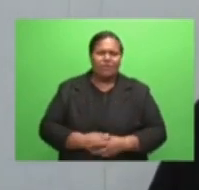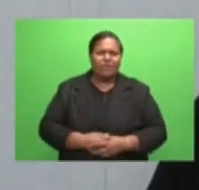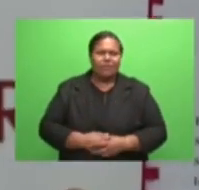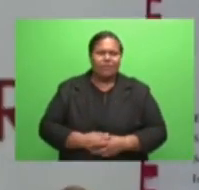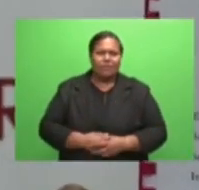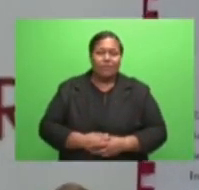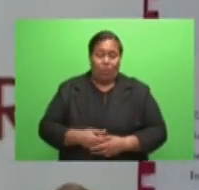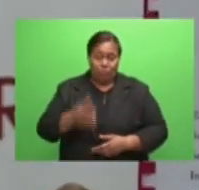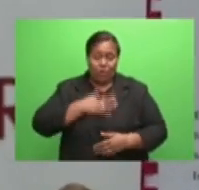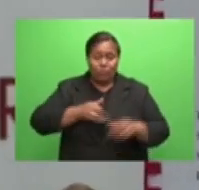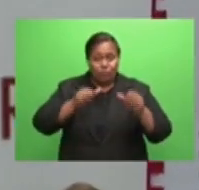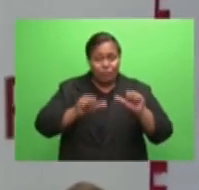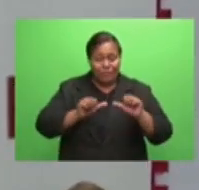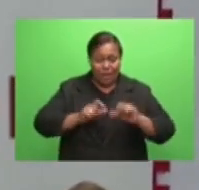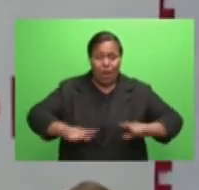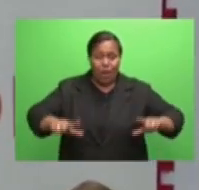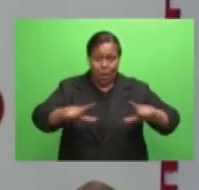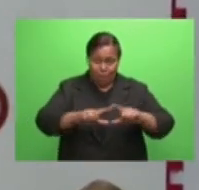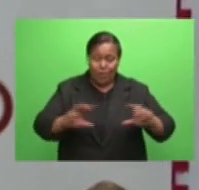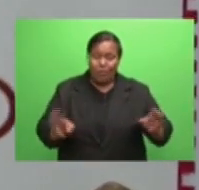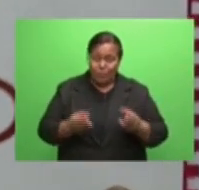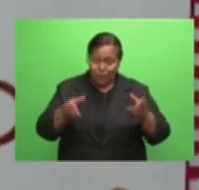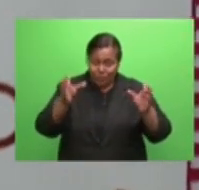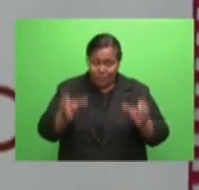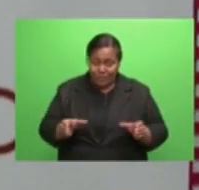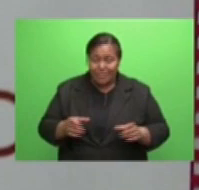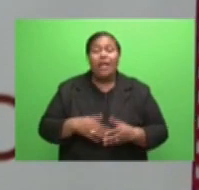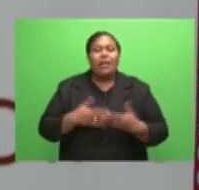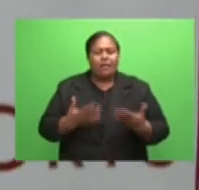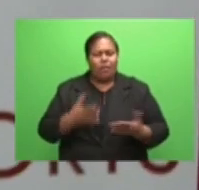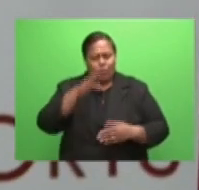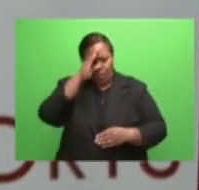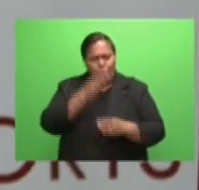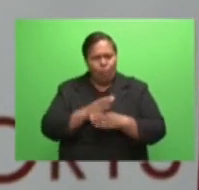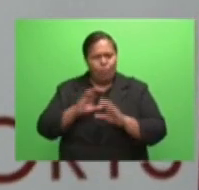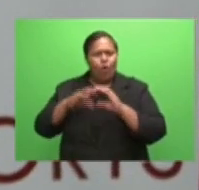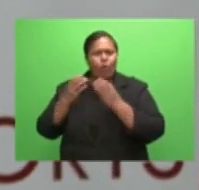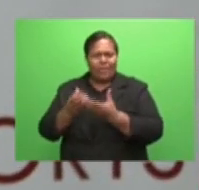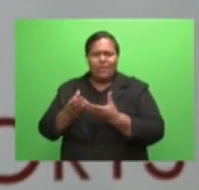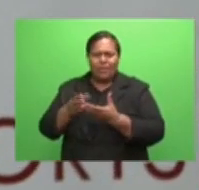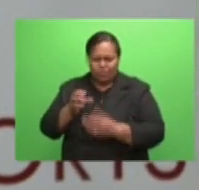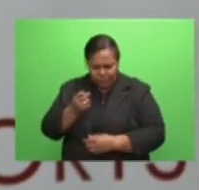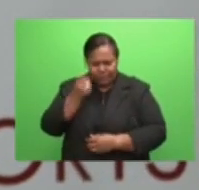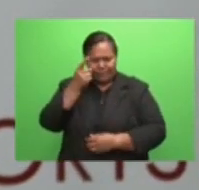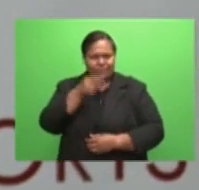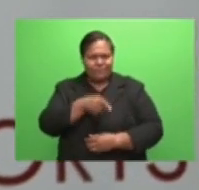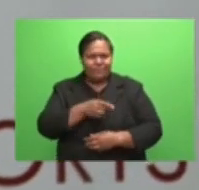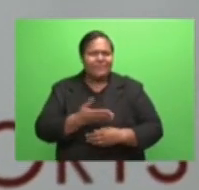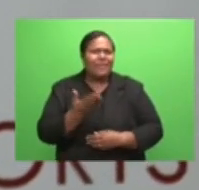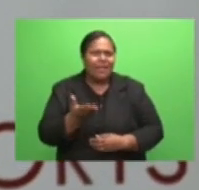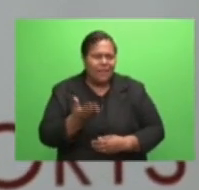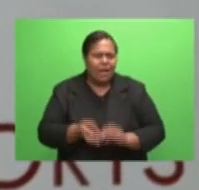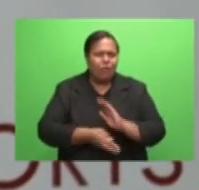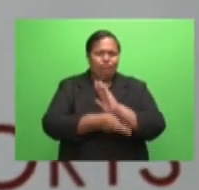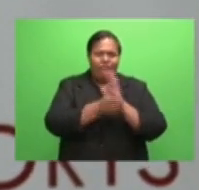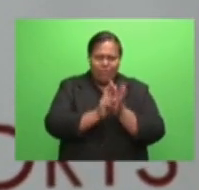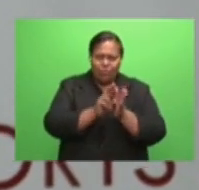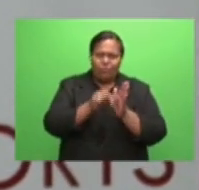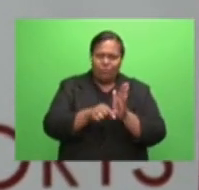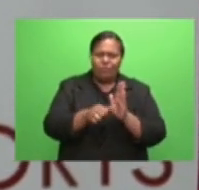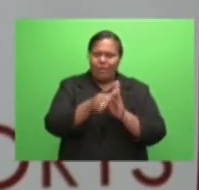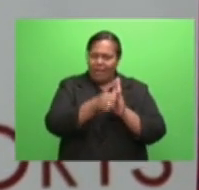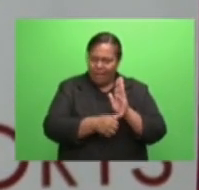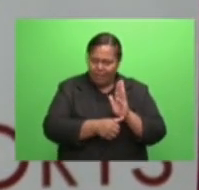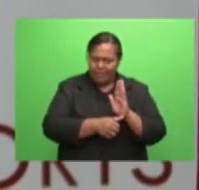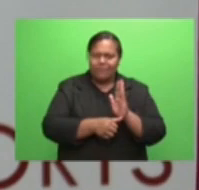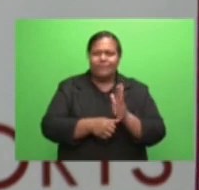to protect local musicians, hope the committee will take notice of their plea to review the Copyright Act and take action.